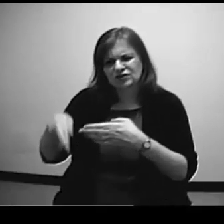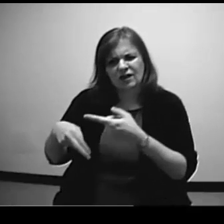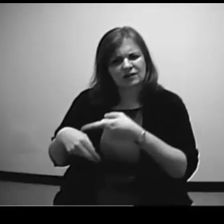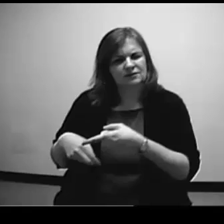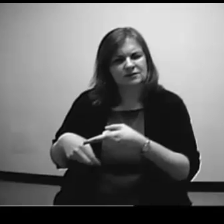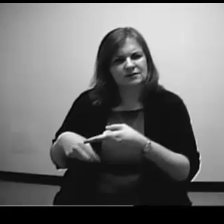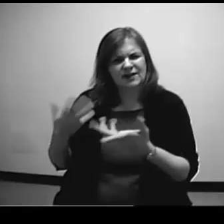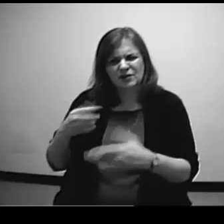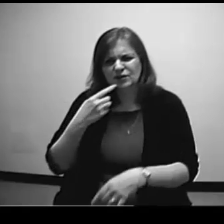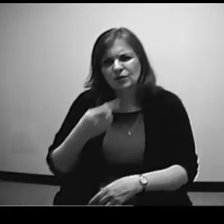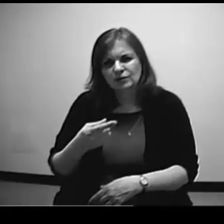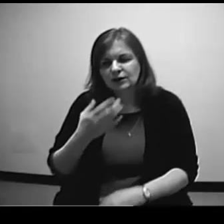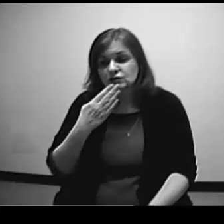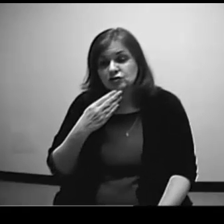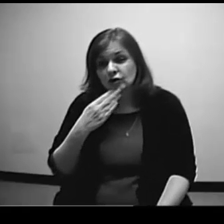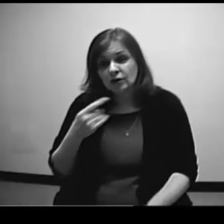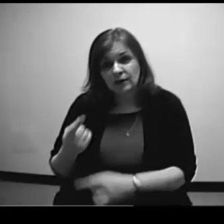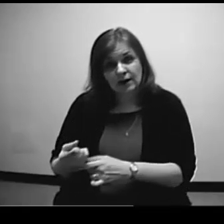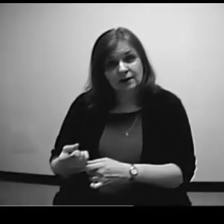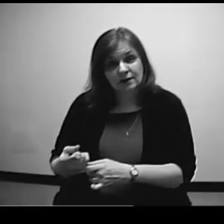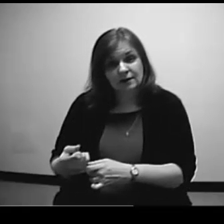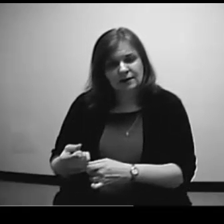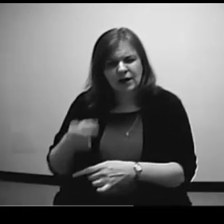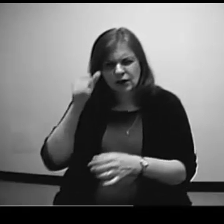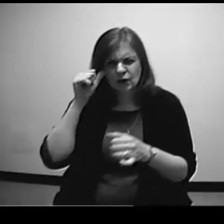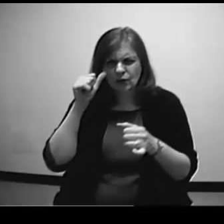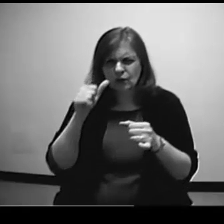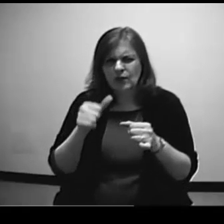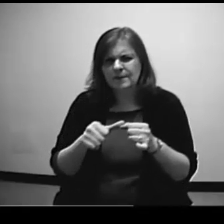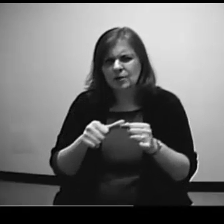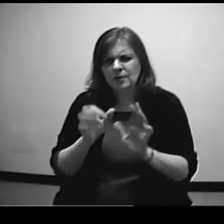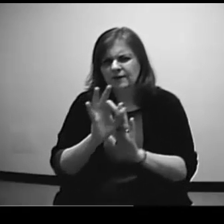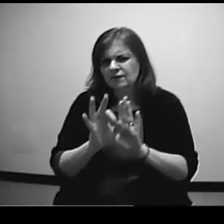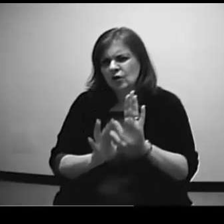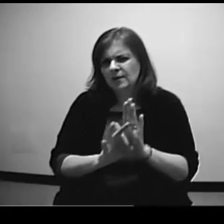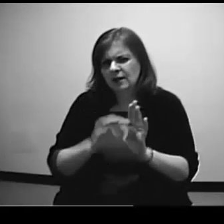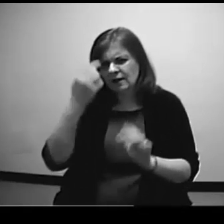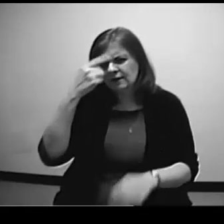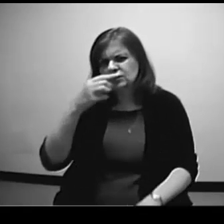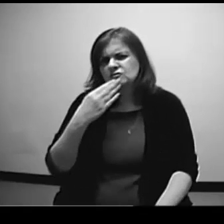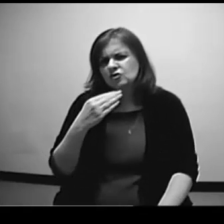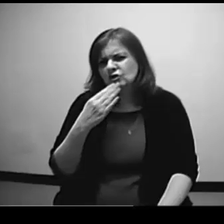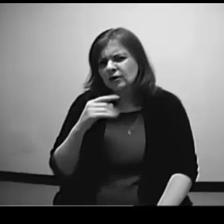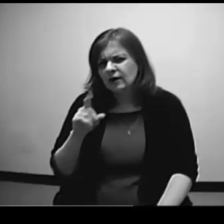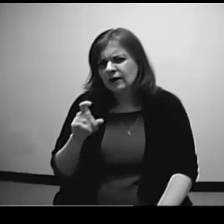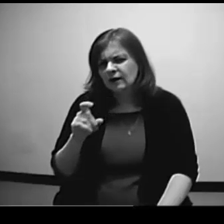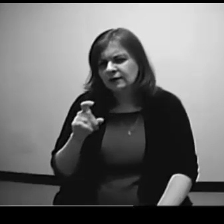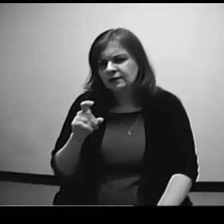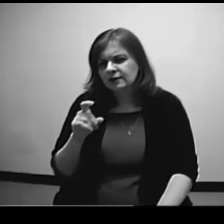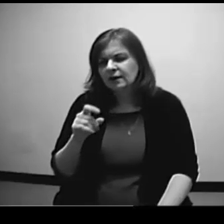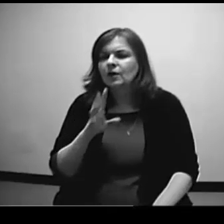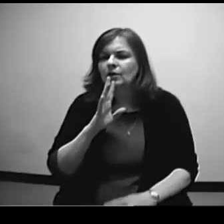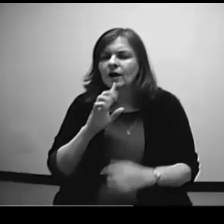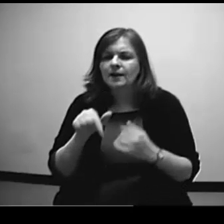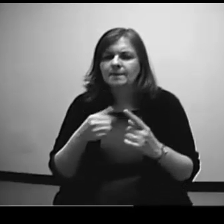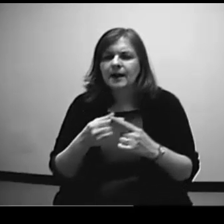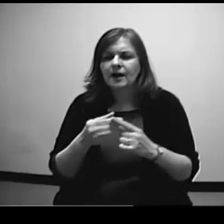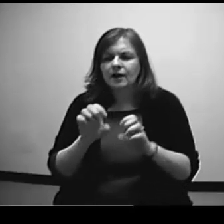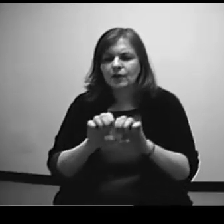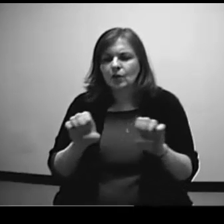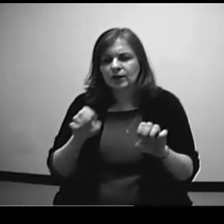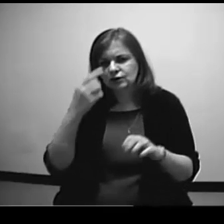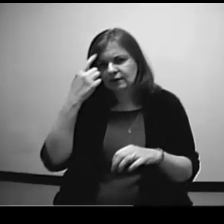going to produce? Well, I told you, sugar, right? Do you remember the equation for sugar?